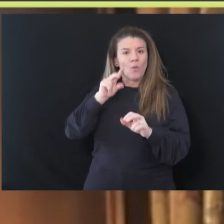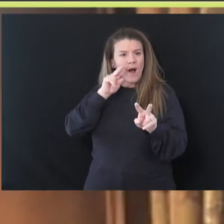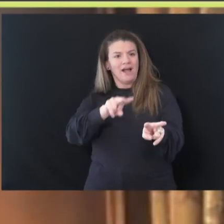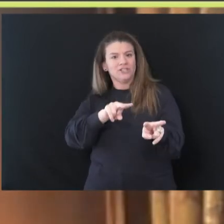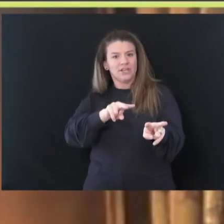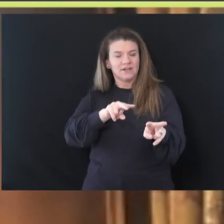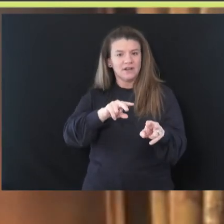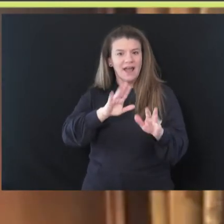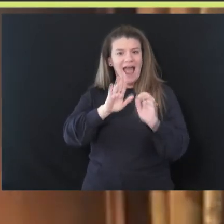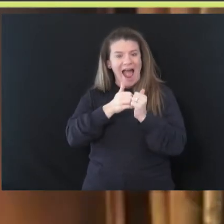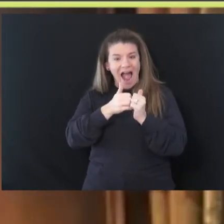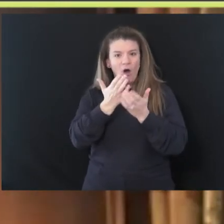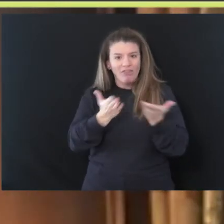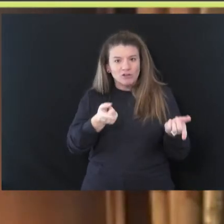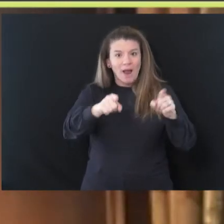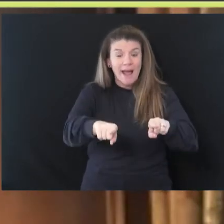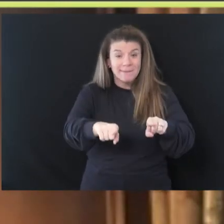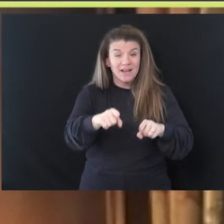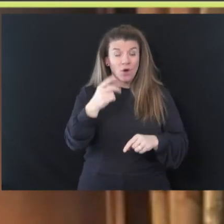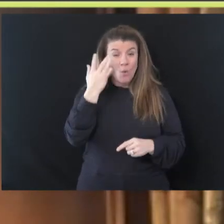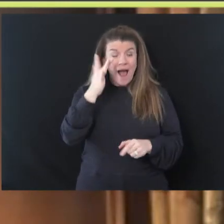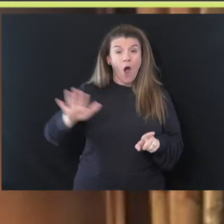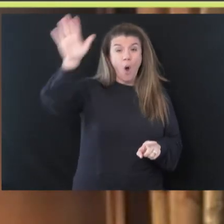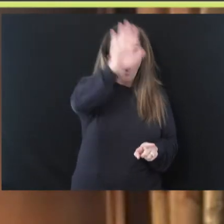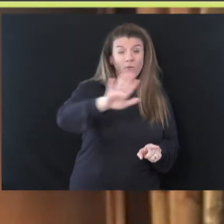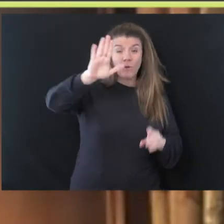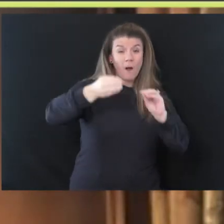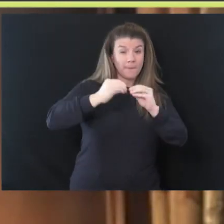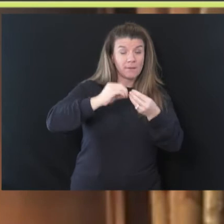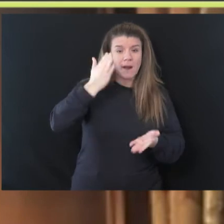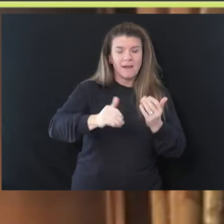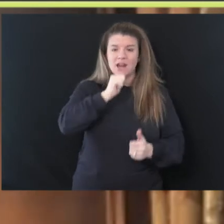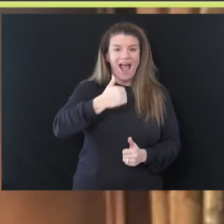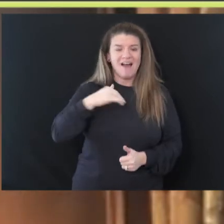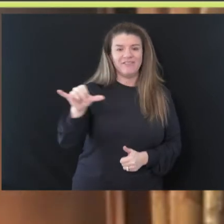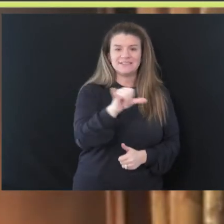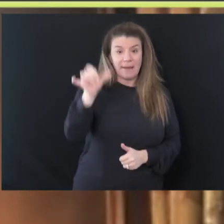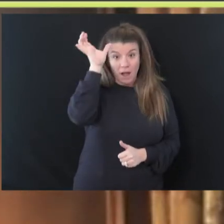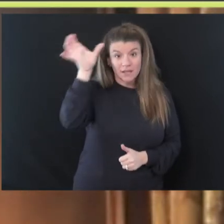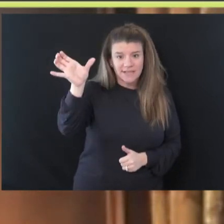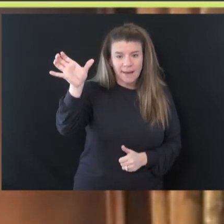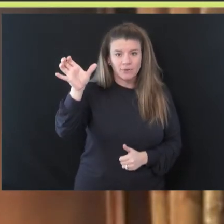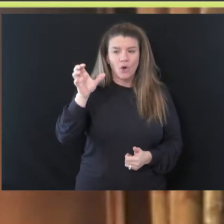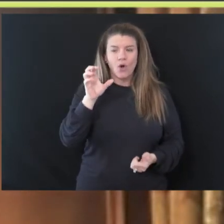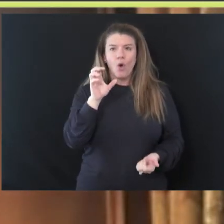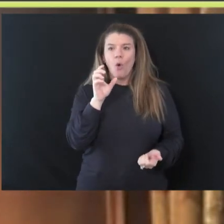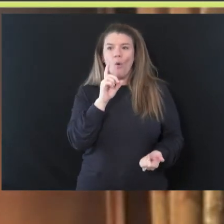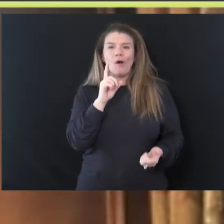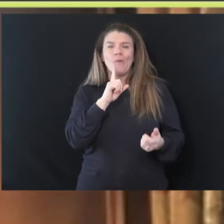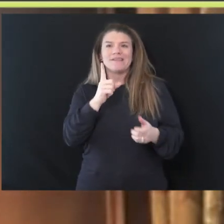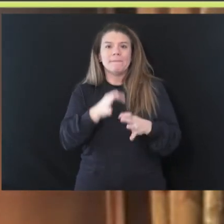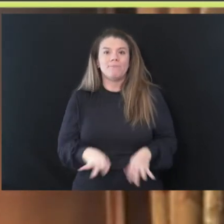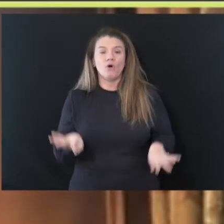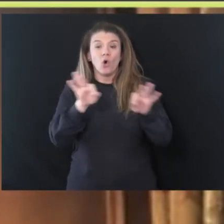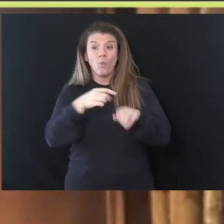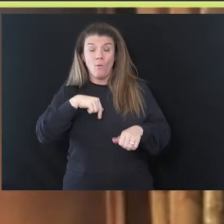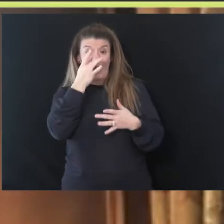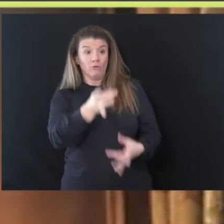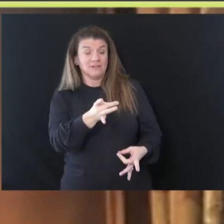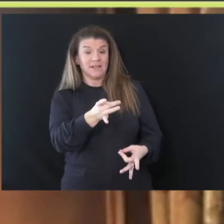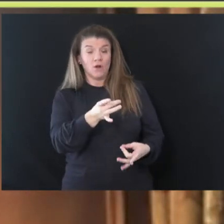because these overall rates may not have the same relevance as what we're really interested in, which is keeping people